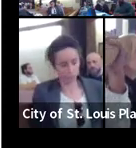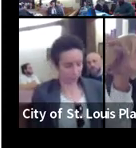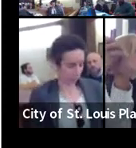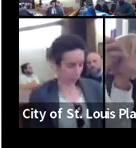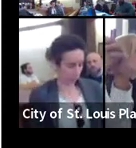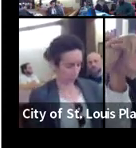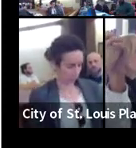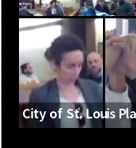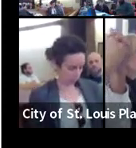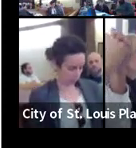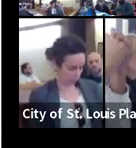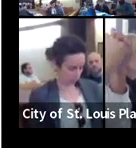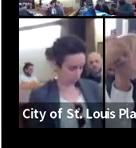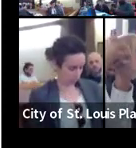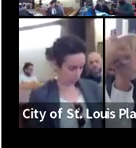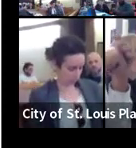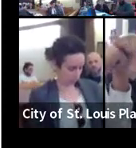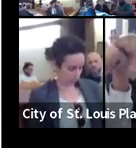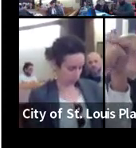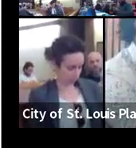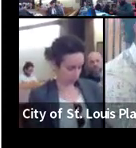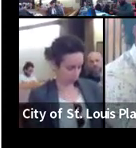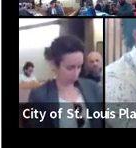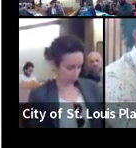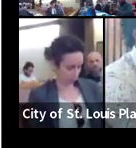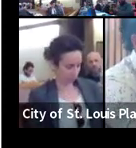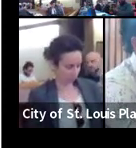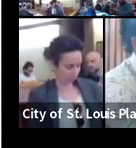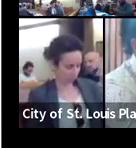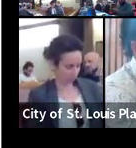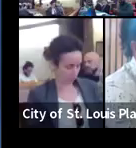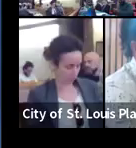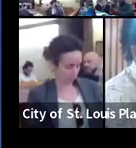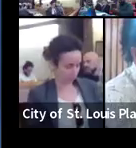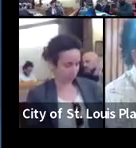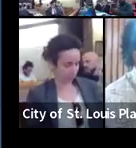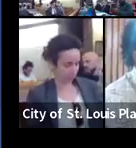committee members, and they played really crucial roles in this planning process.